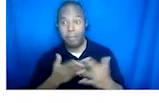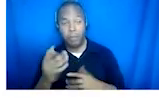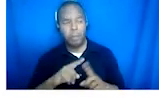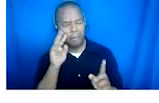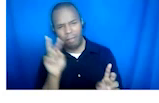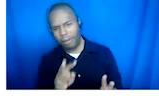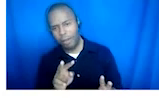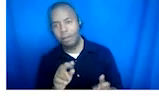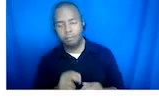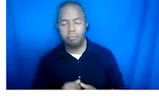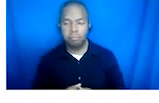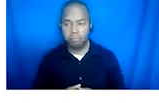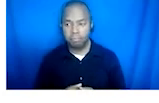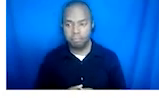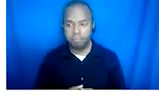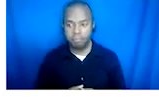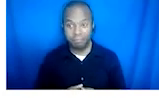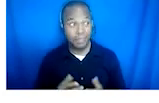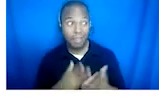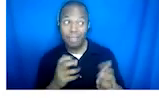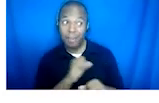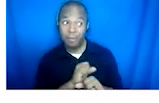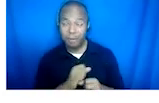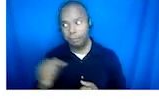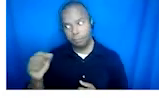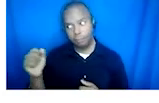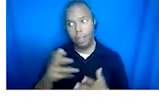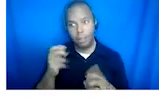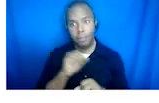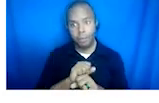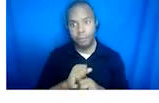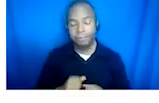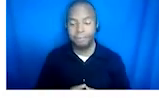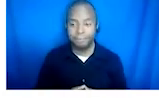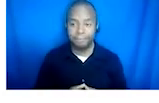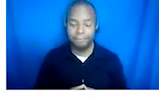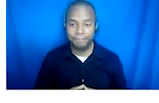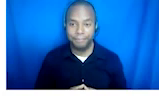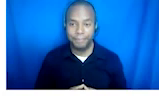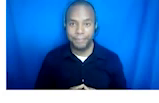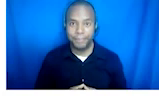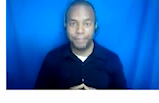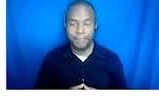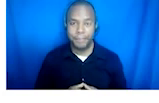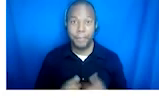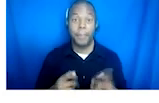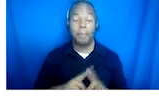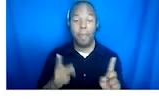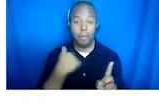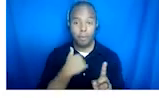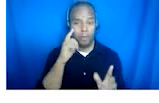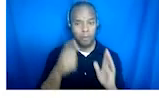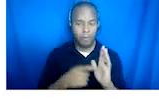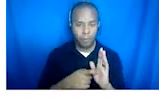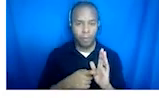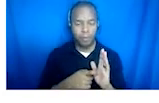and said, It that's a lot of work. It is. But what we've seen about it in the